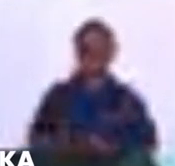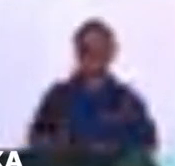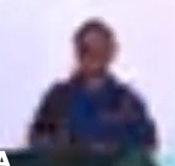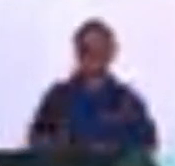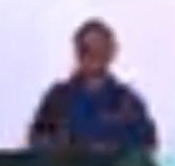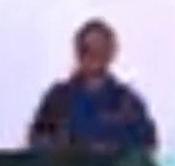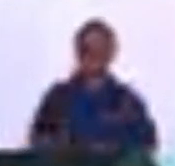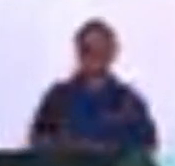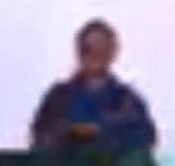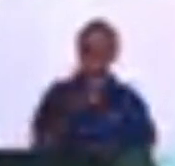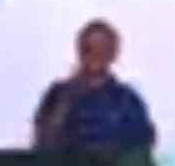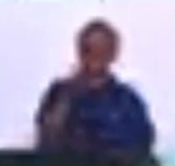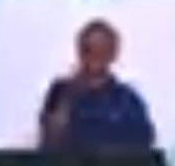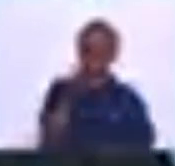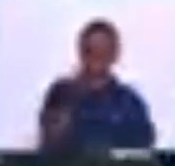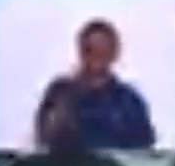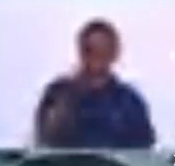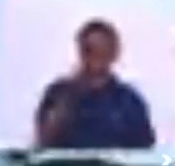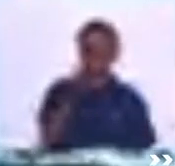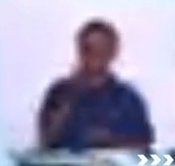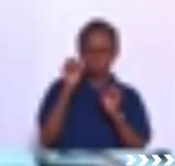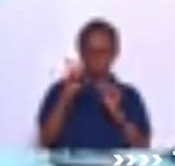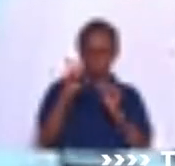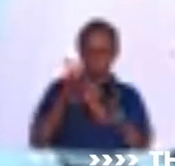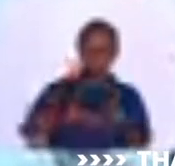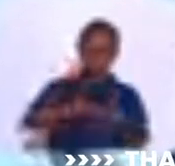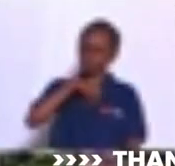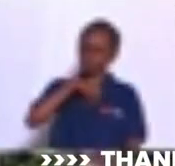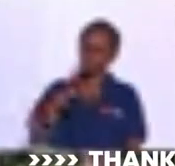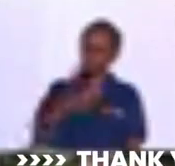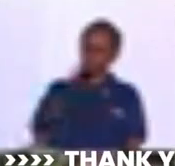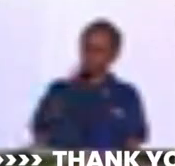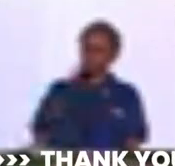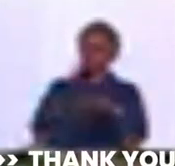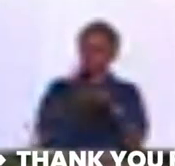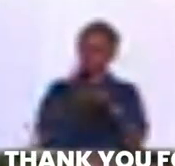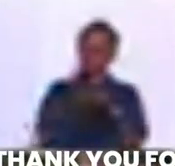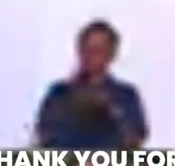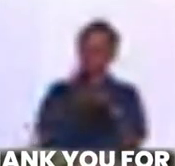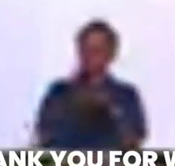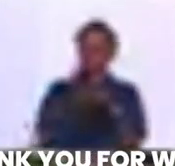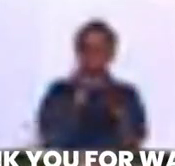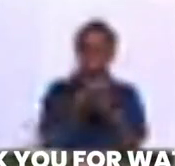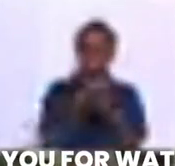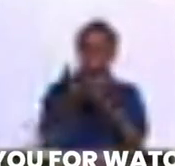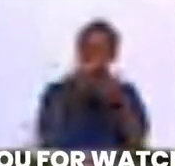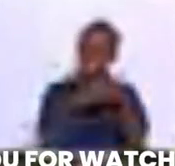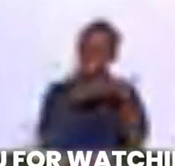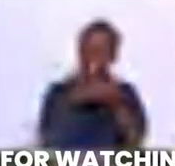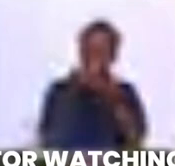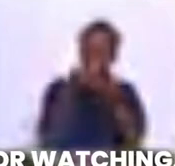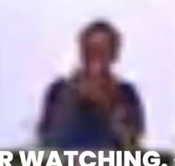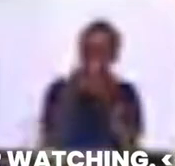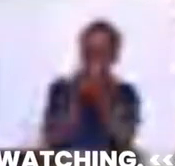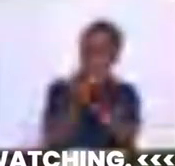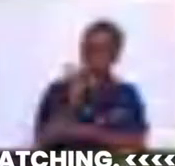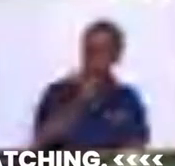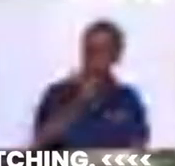You know, as a man, you can be offended. But that's the sign that that woman loves